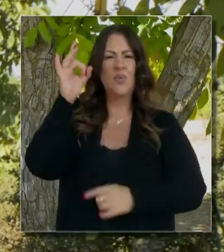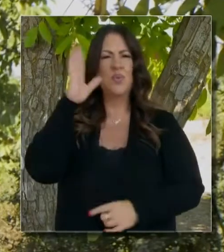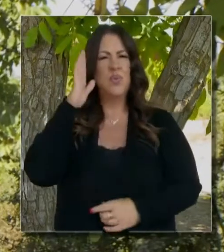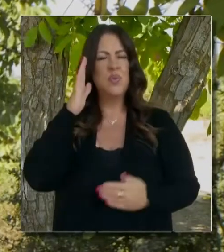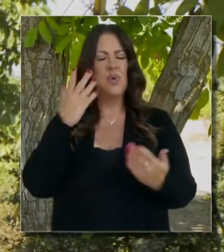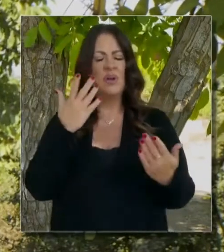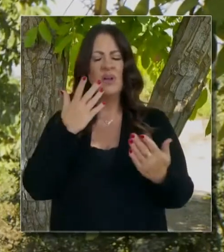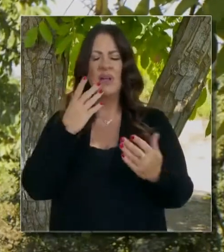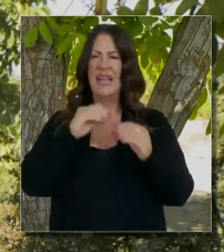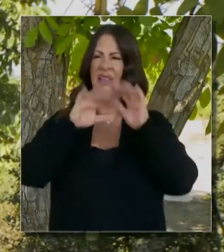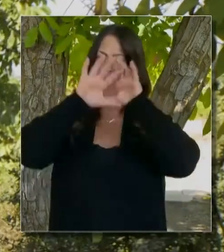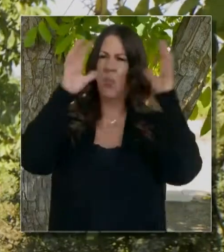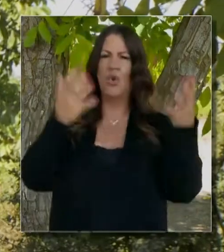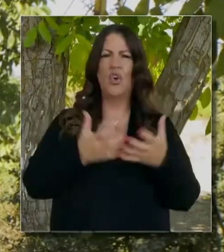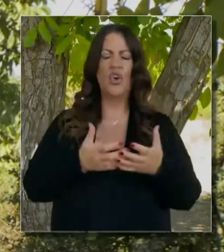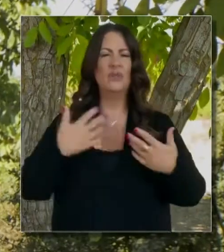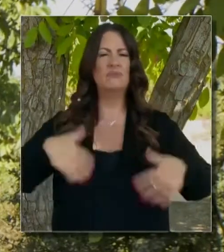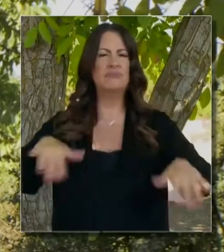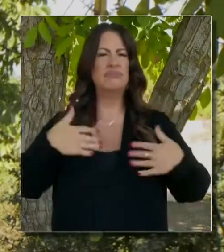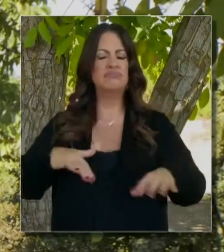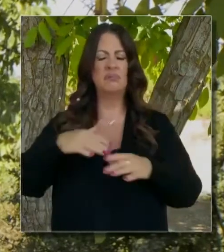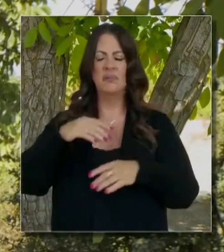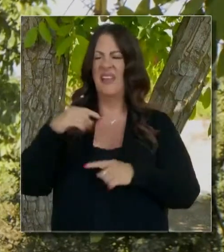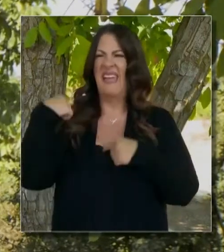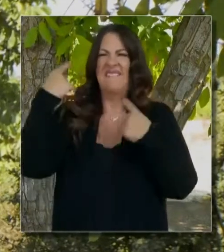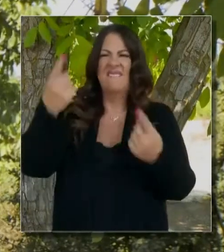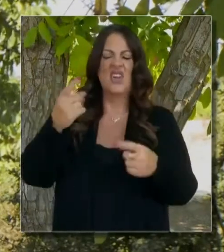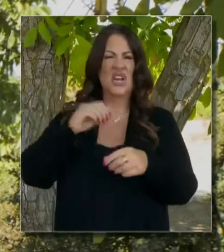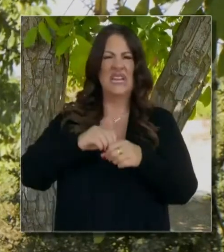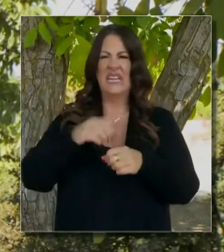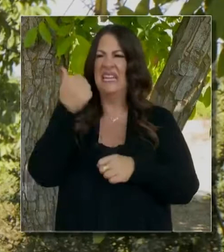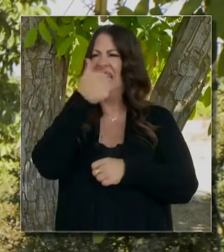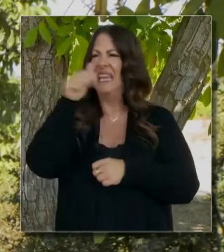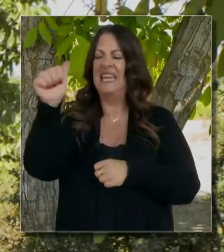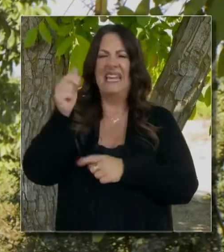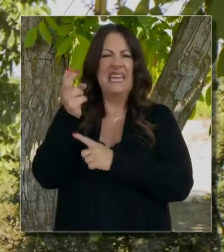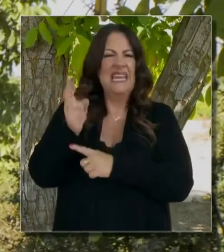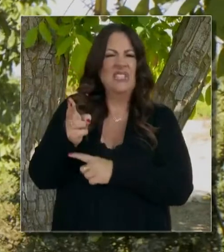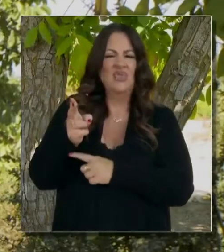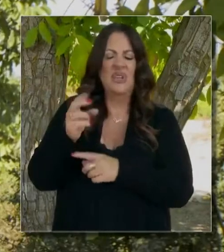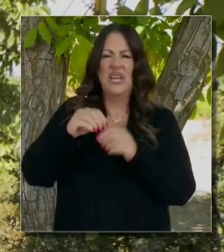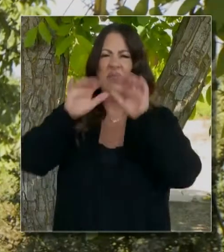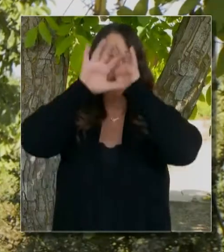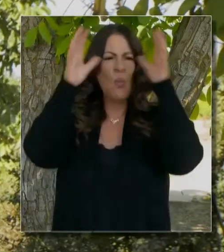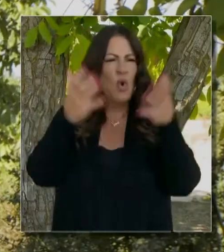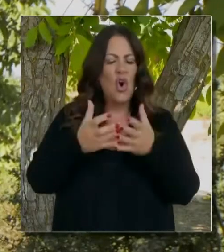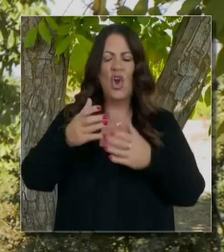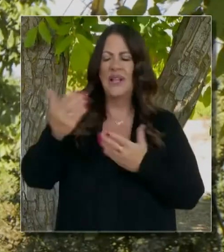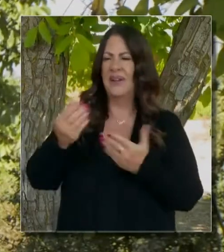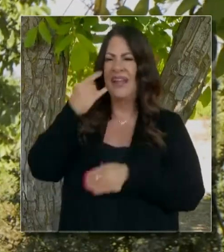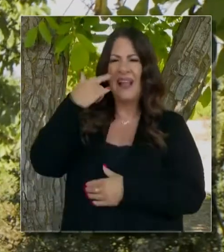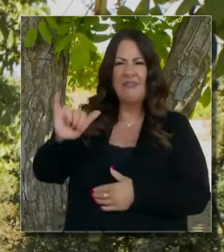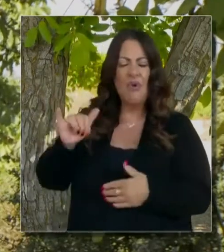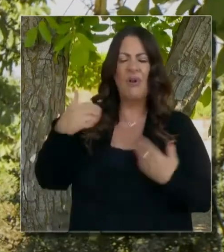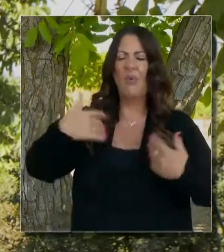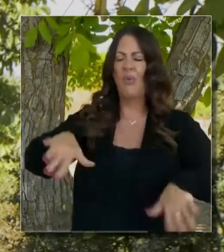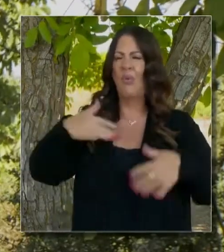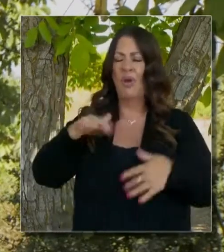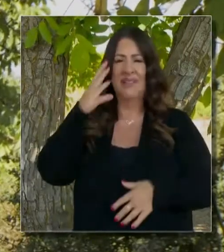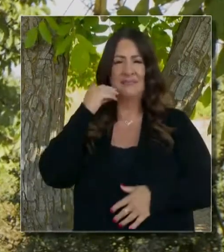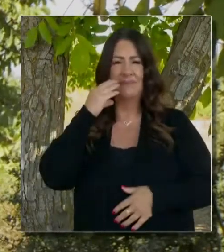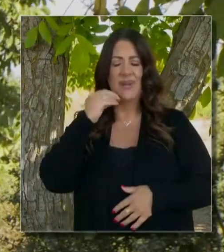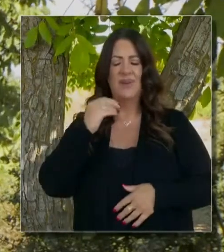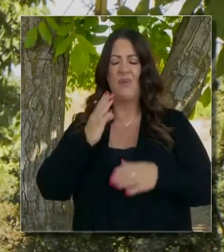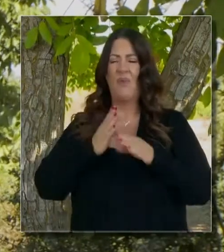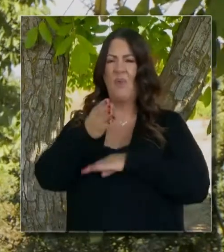recorded, arguably, hottest recorded temperature ever in modern recorded world history that we experienced some